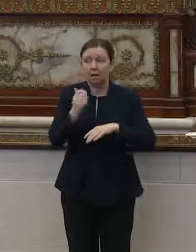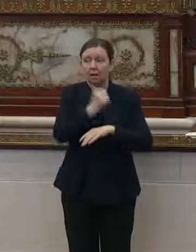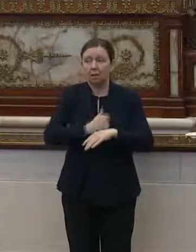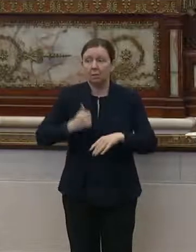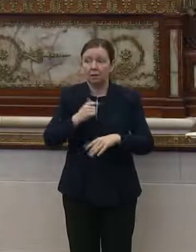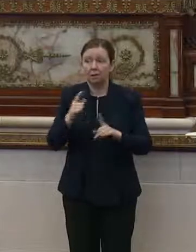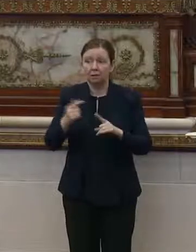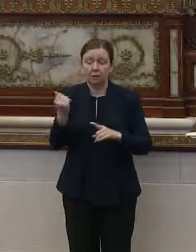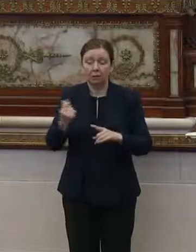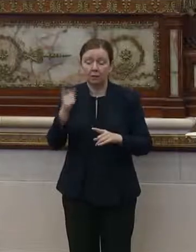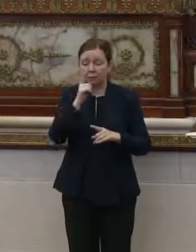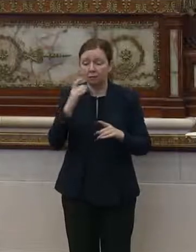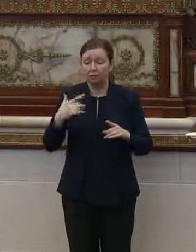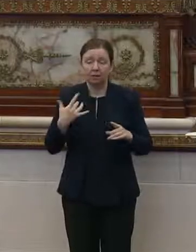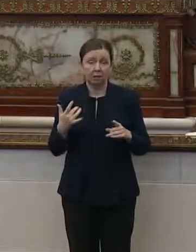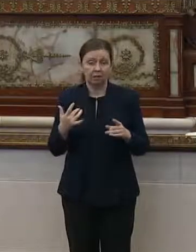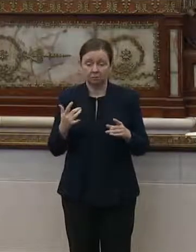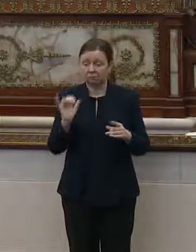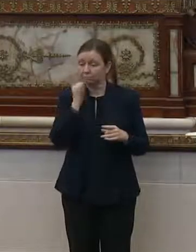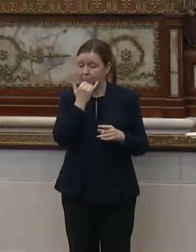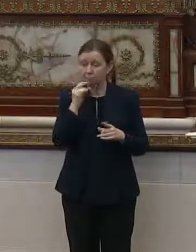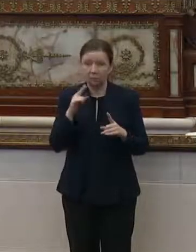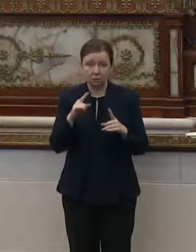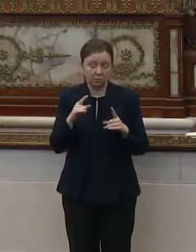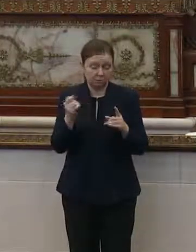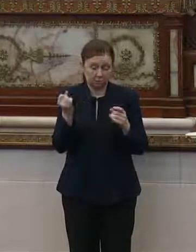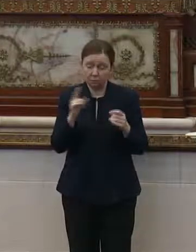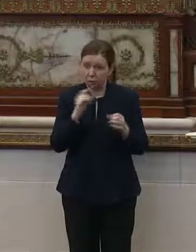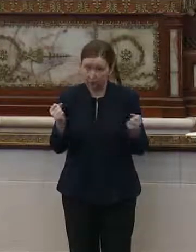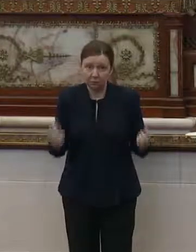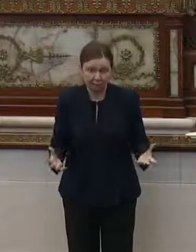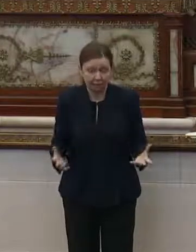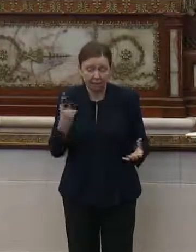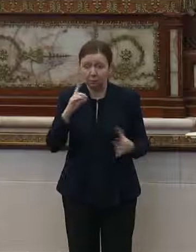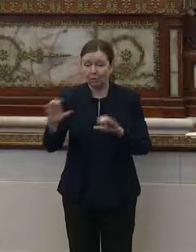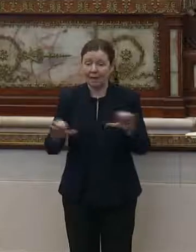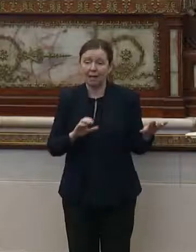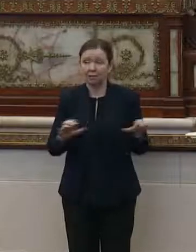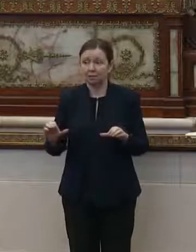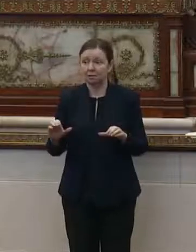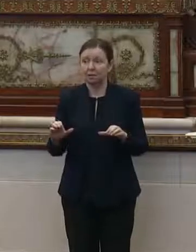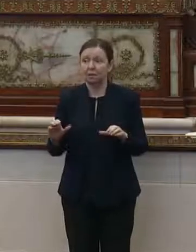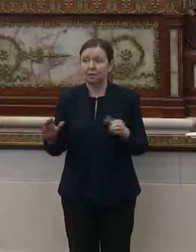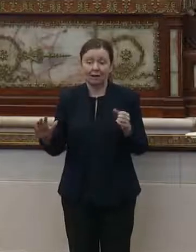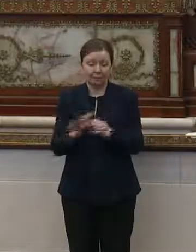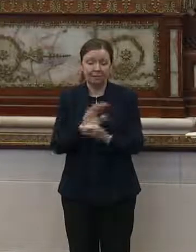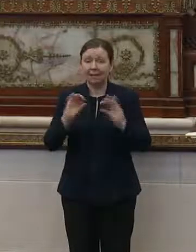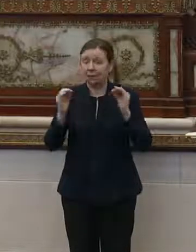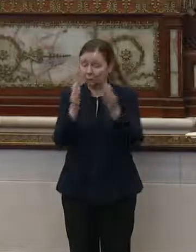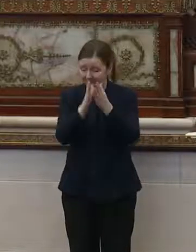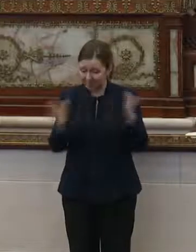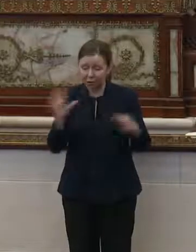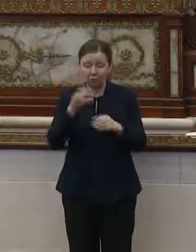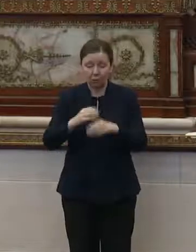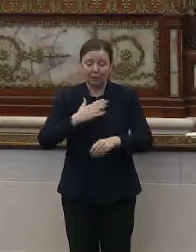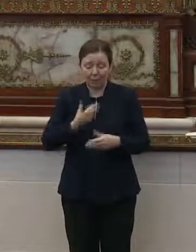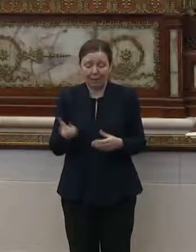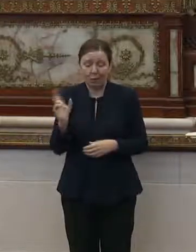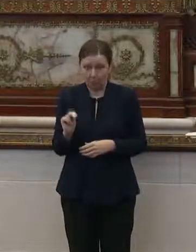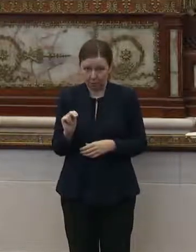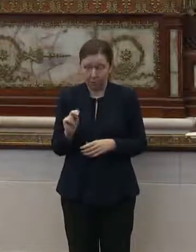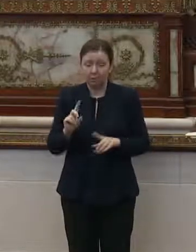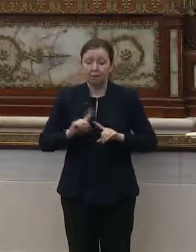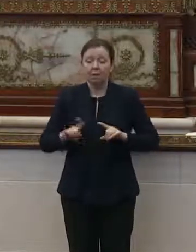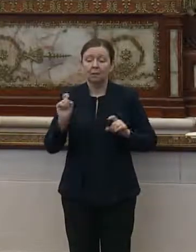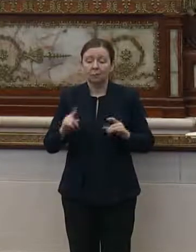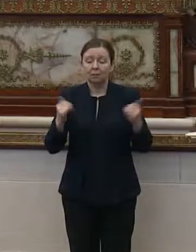anybody who feels that they were wrong by this, and I'm sure there are many, for the actions of the entire organization, including my own actions. But the question